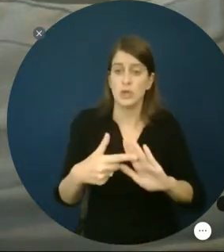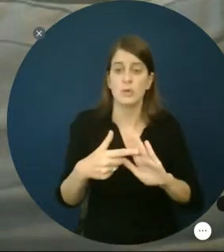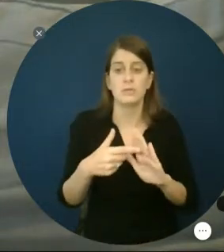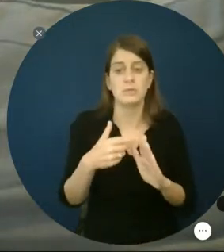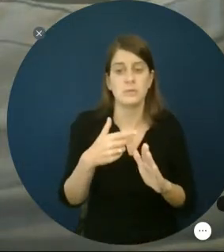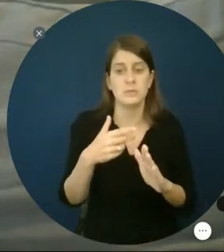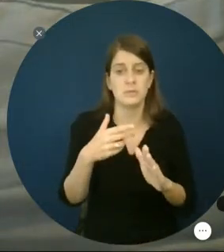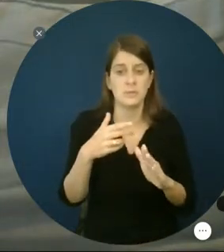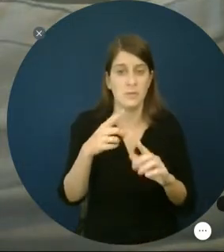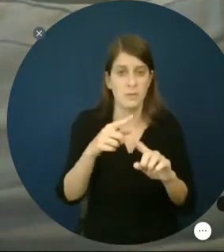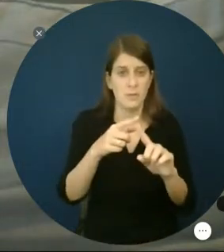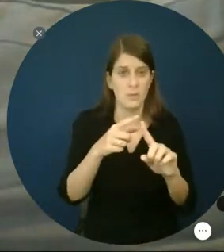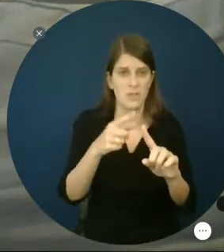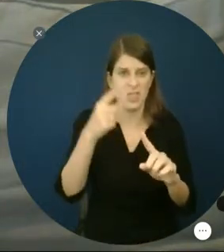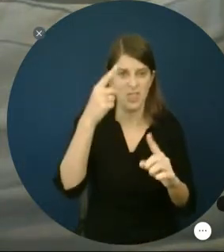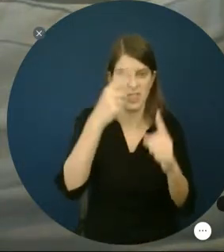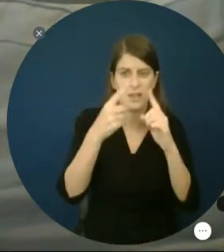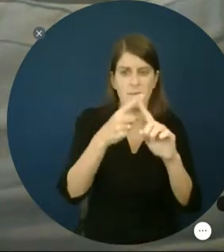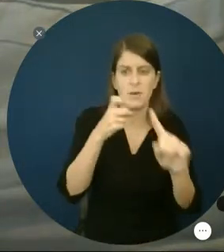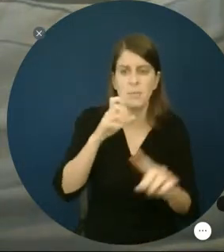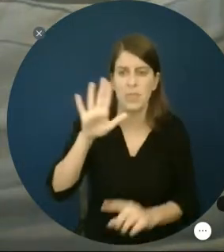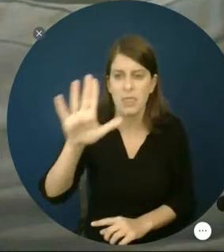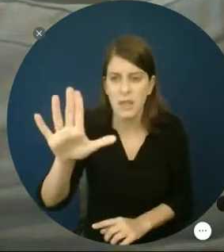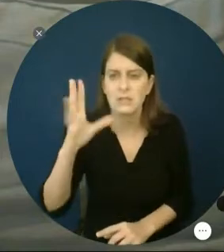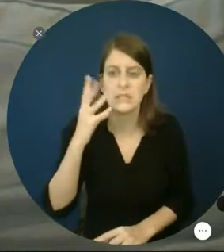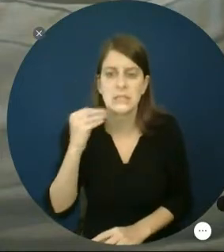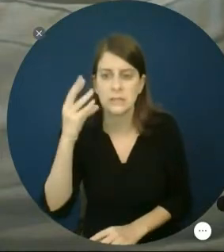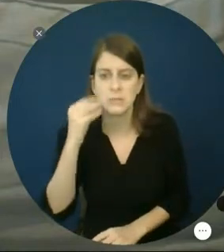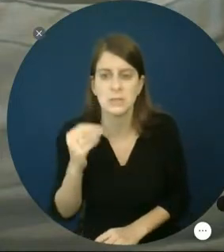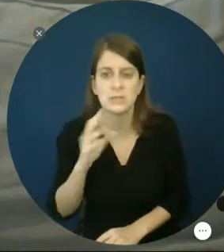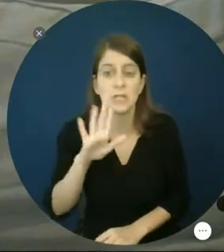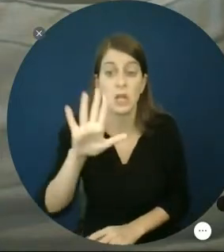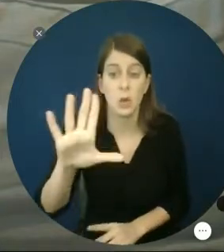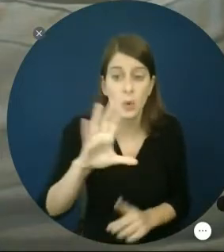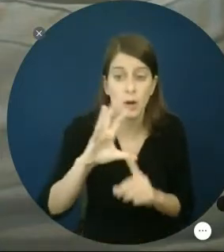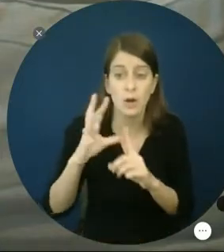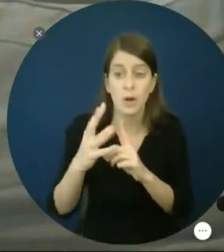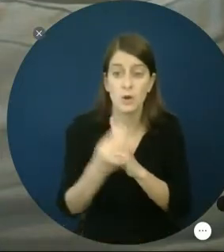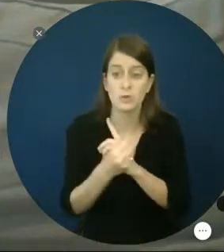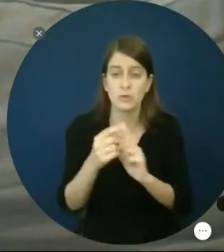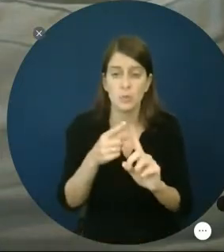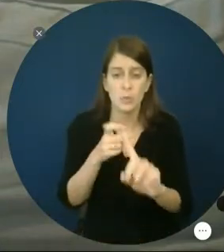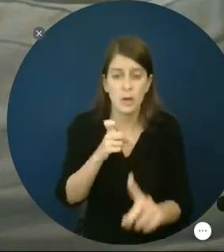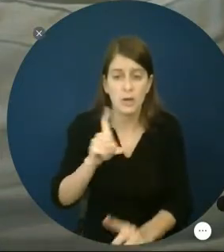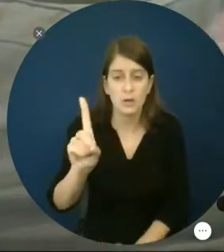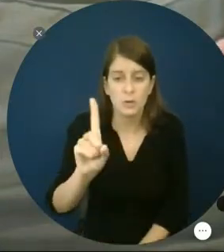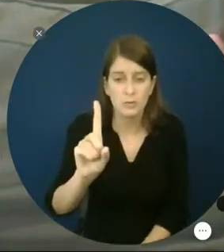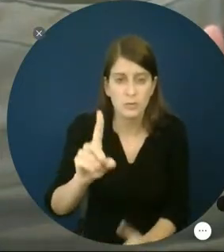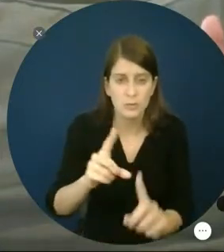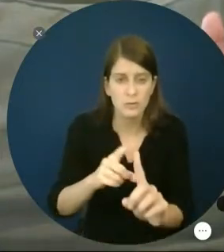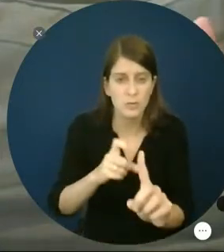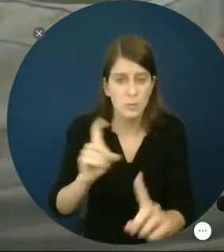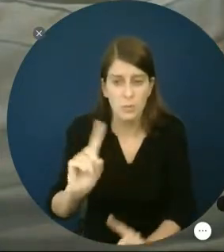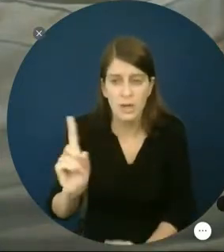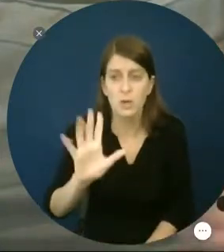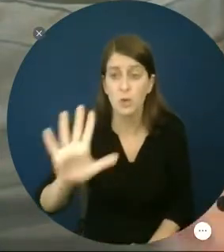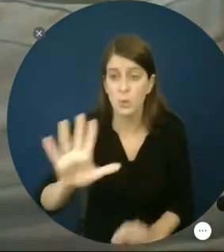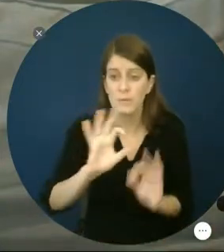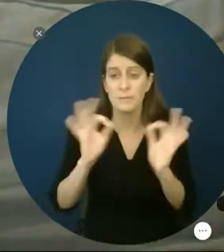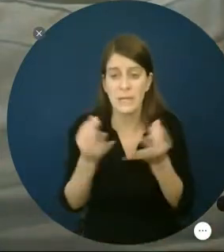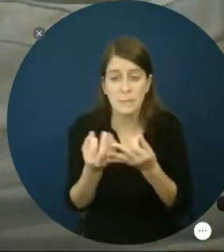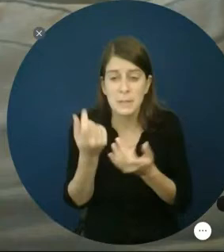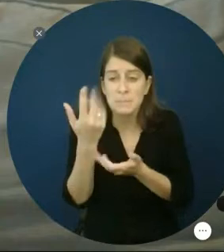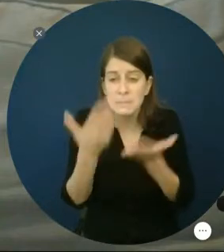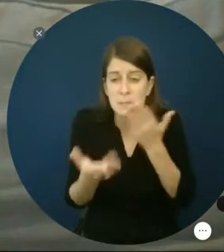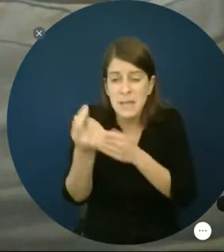experiences, one's culture, one's language, one's background, all of that. And so there's a lot